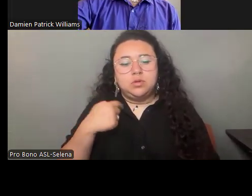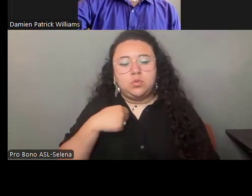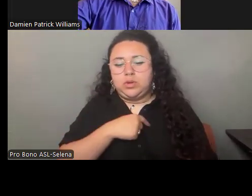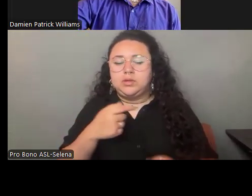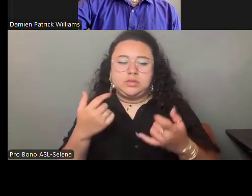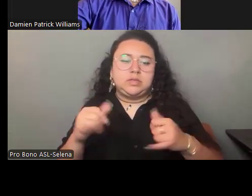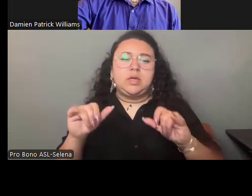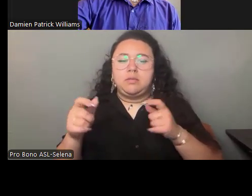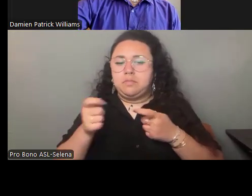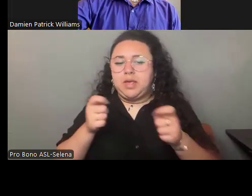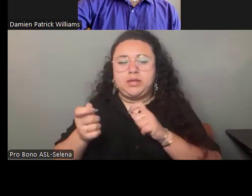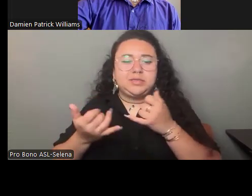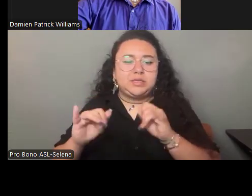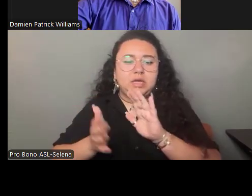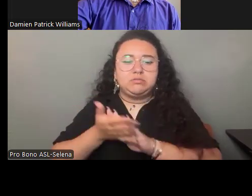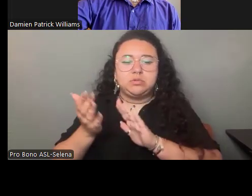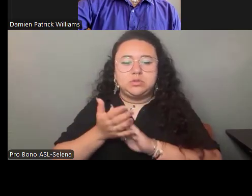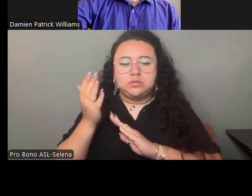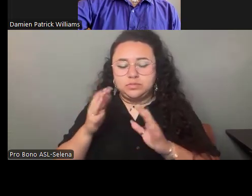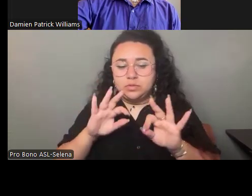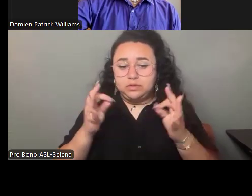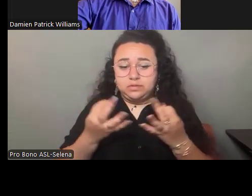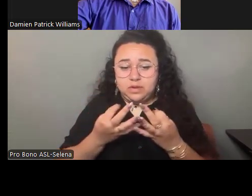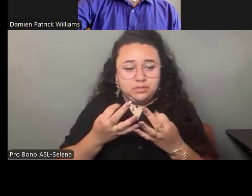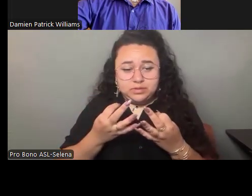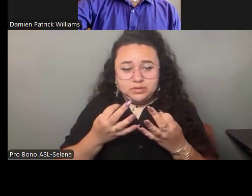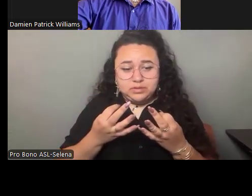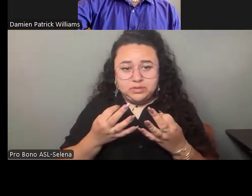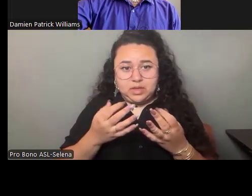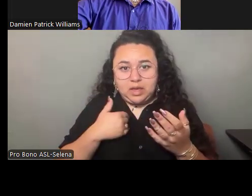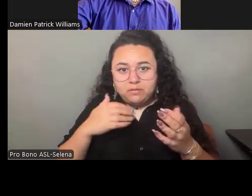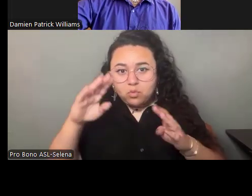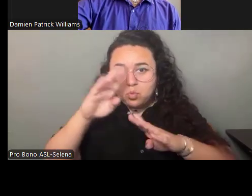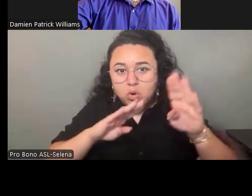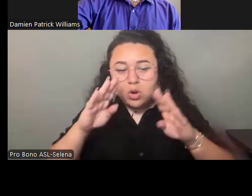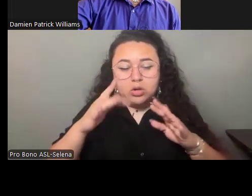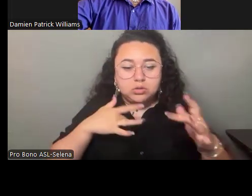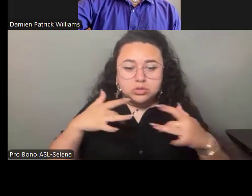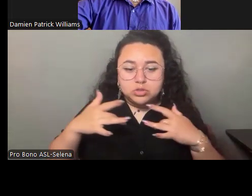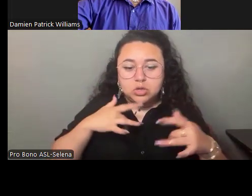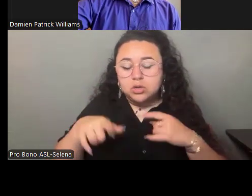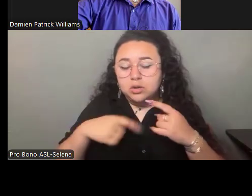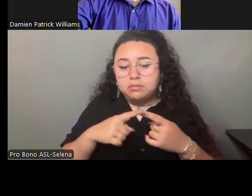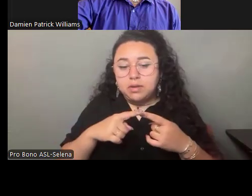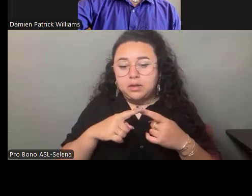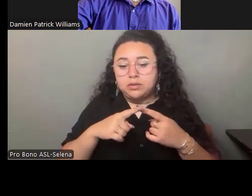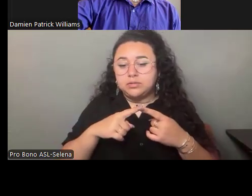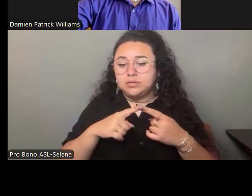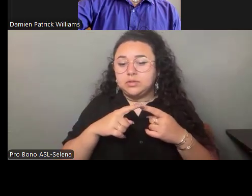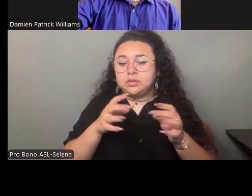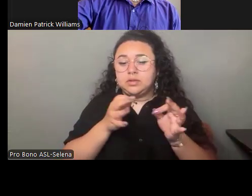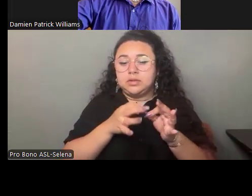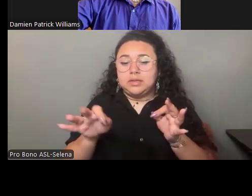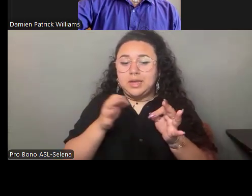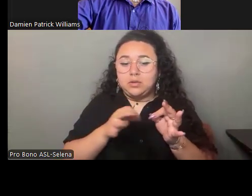right? And so these families have all of this worry about sort of the language